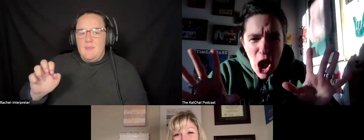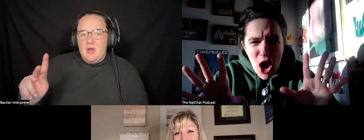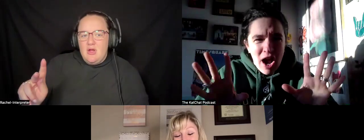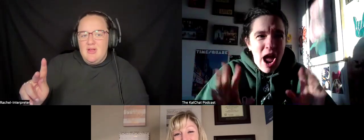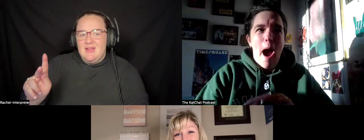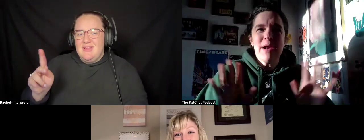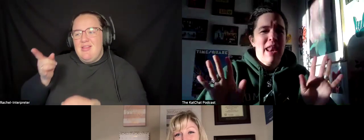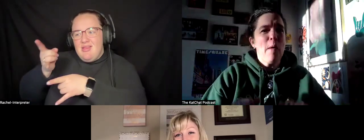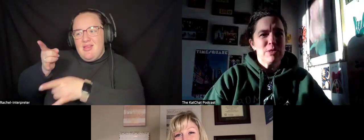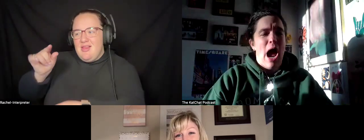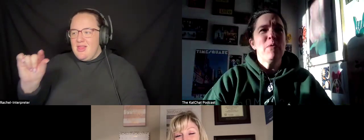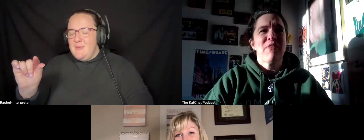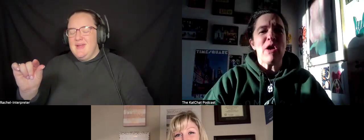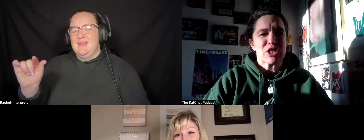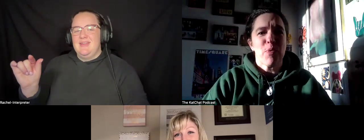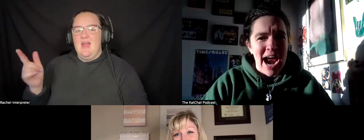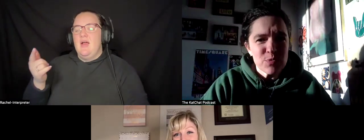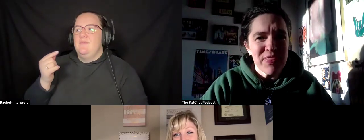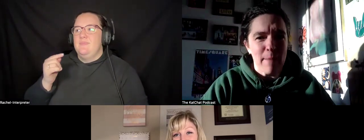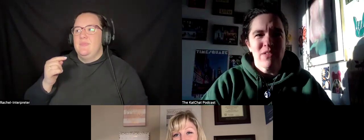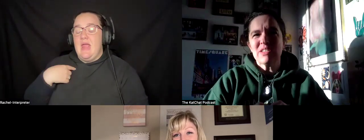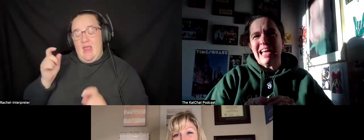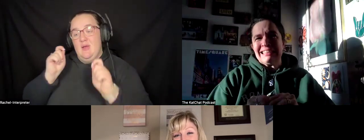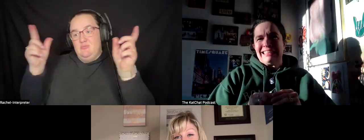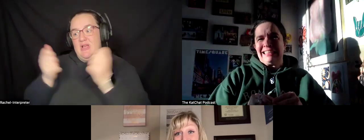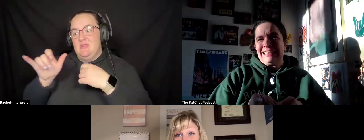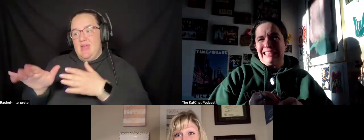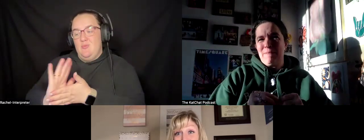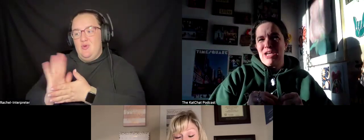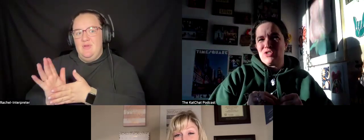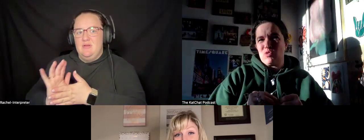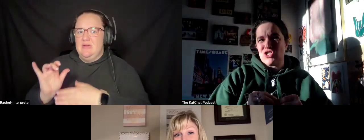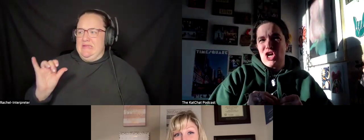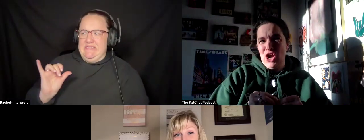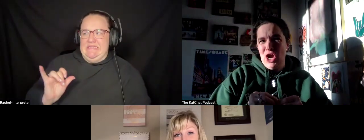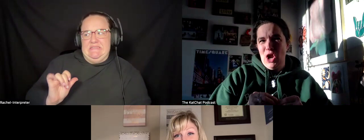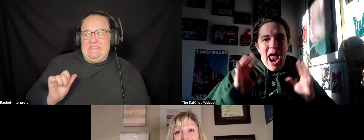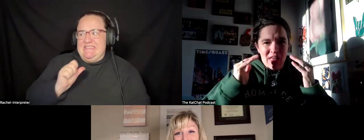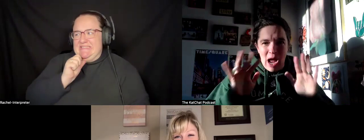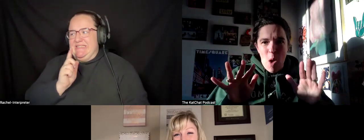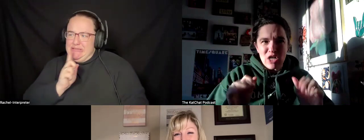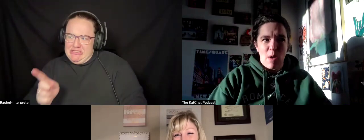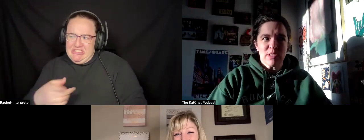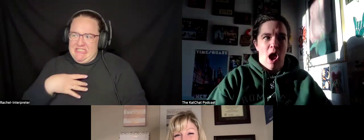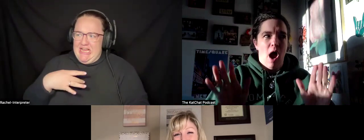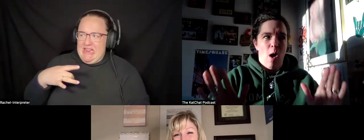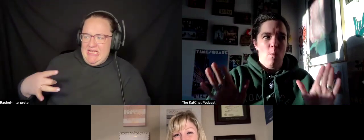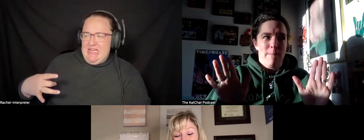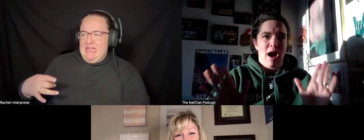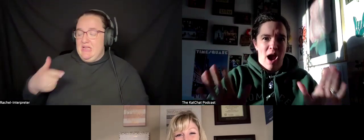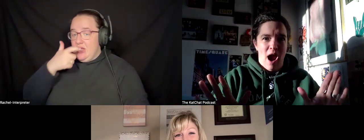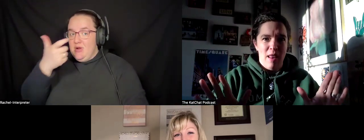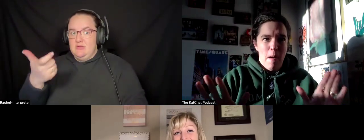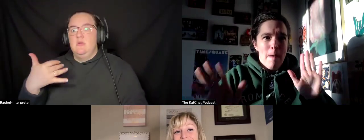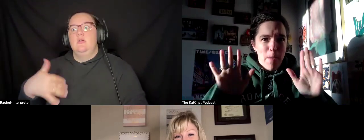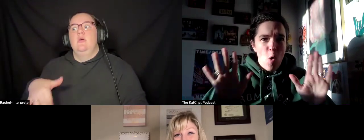Hallmark snuck. I mean, I was very surprised with that movie. I was like, I'm not so sure. And I watched I was like, oh